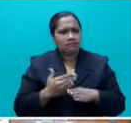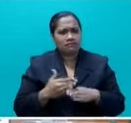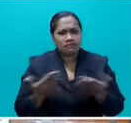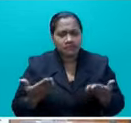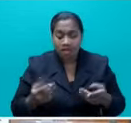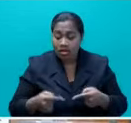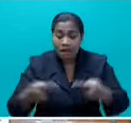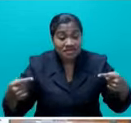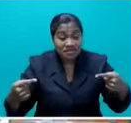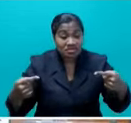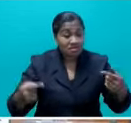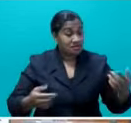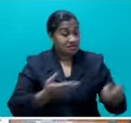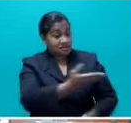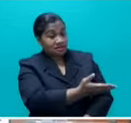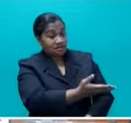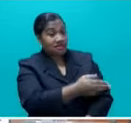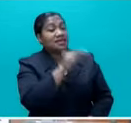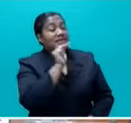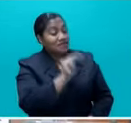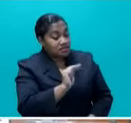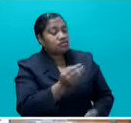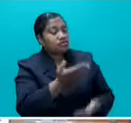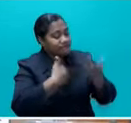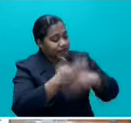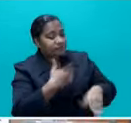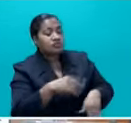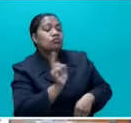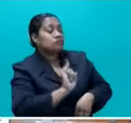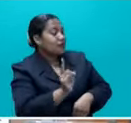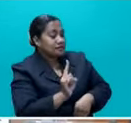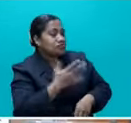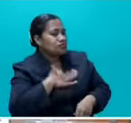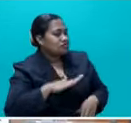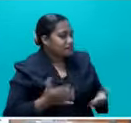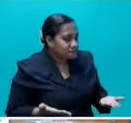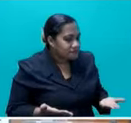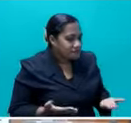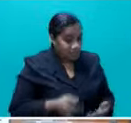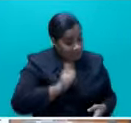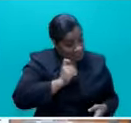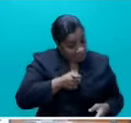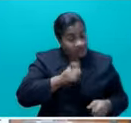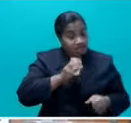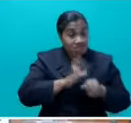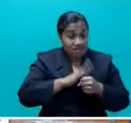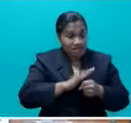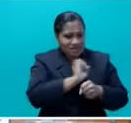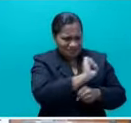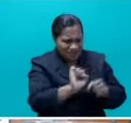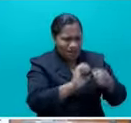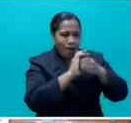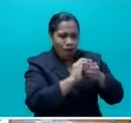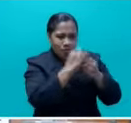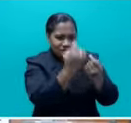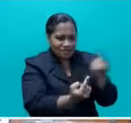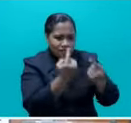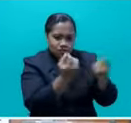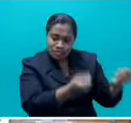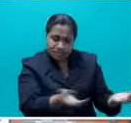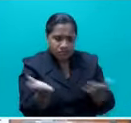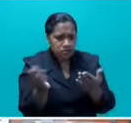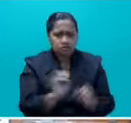tell us what is their position. If they have made individual submissions, well and fine, Mr. Speaker,